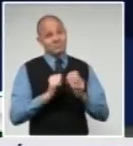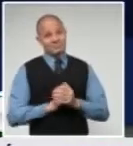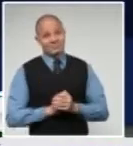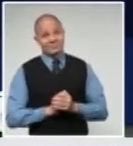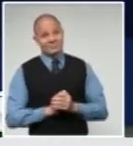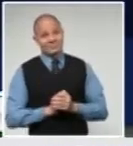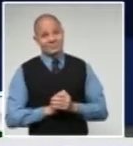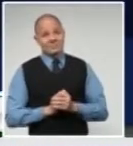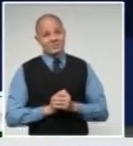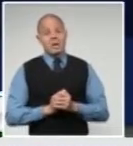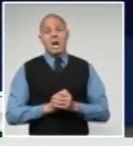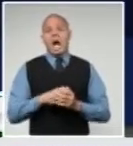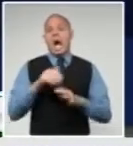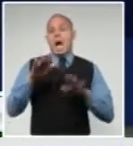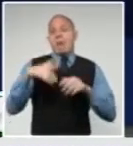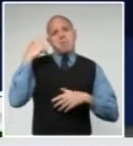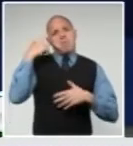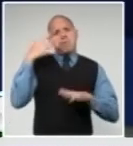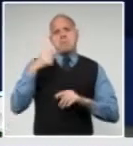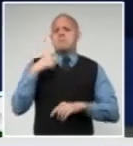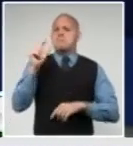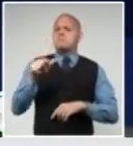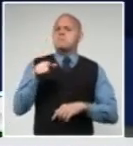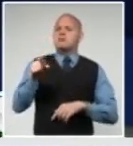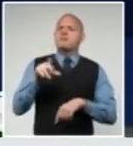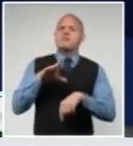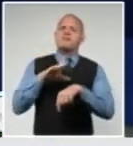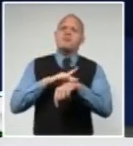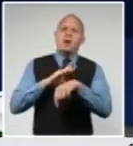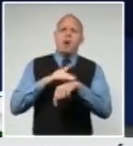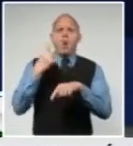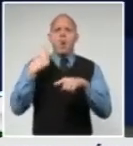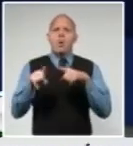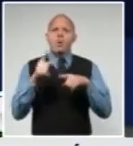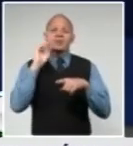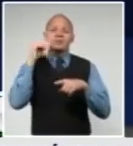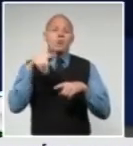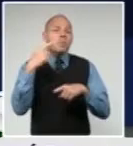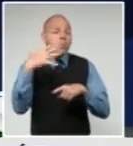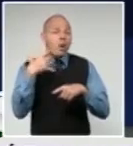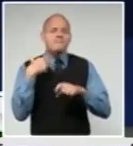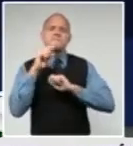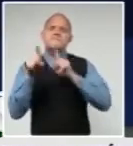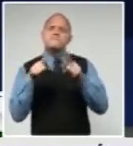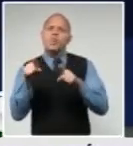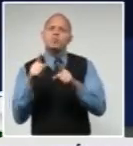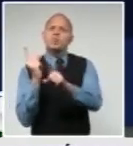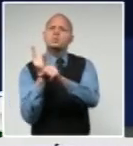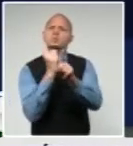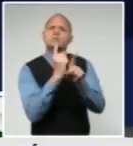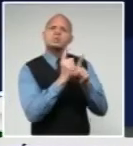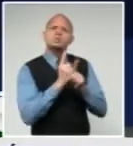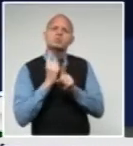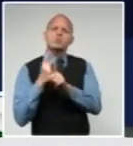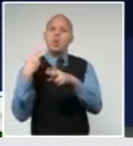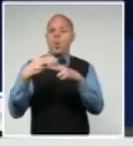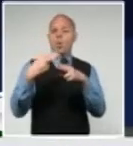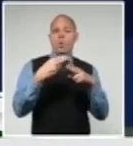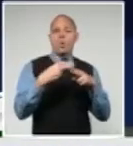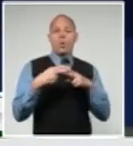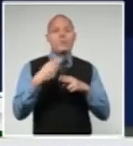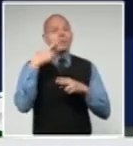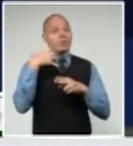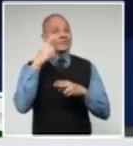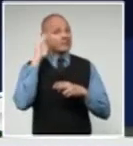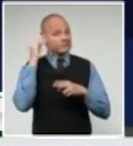abroad, and it accounts for 443 imported cases, that is the 7.8% of